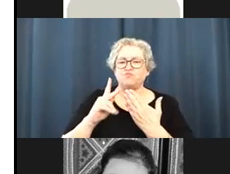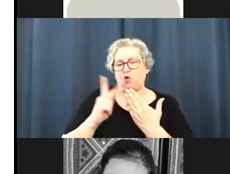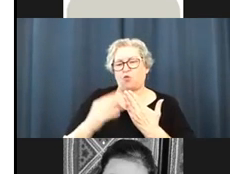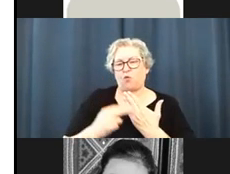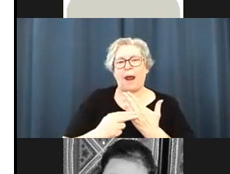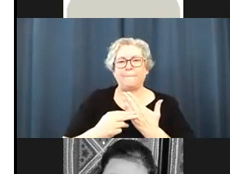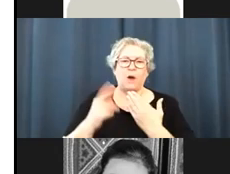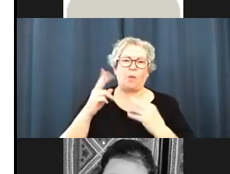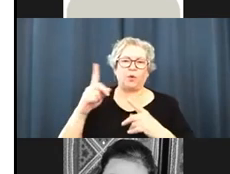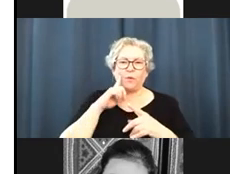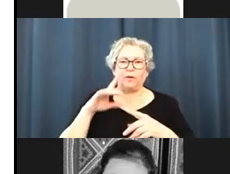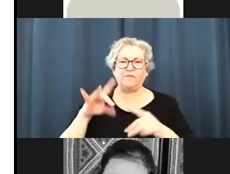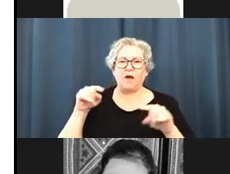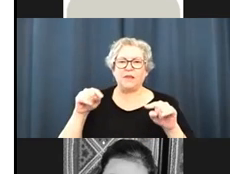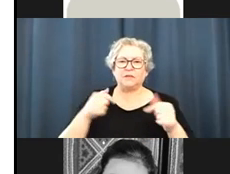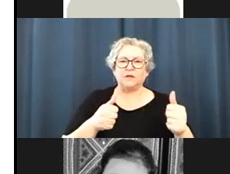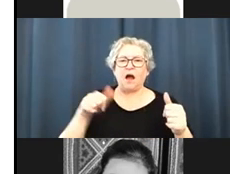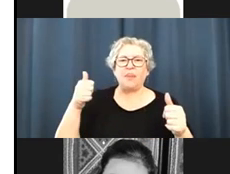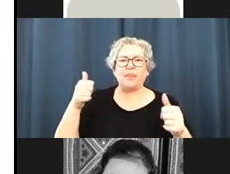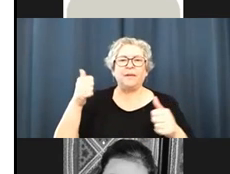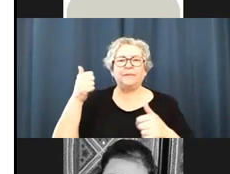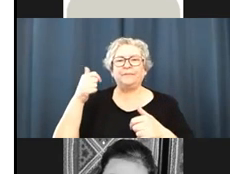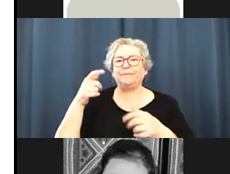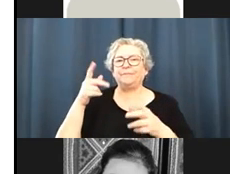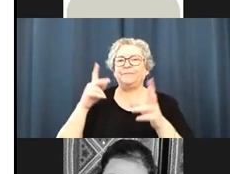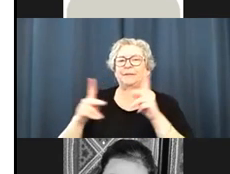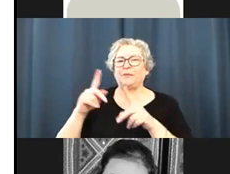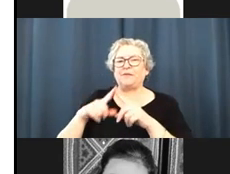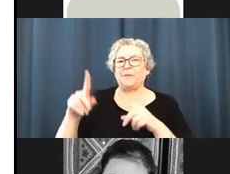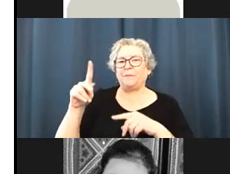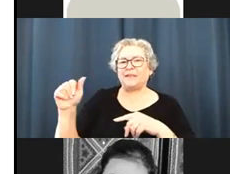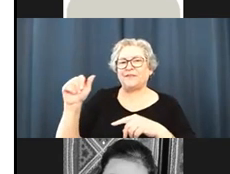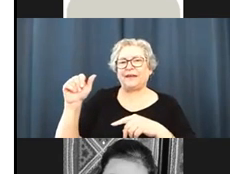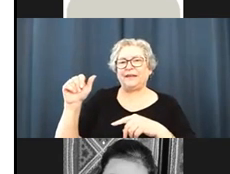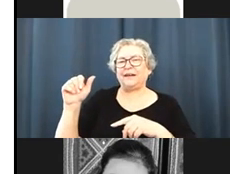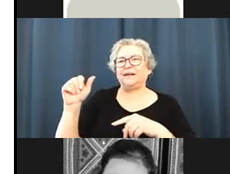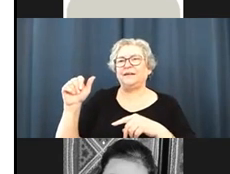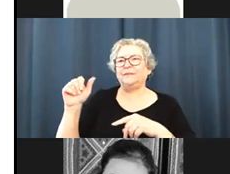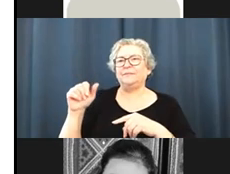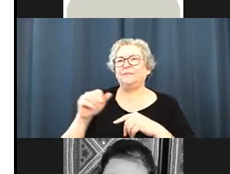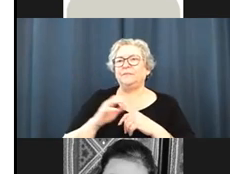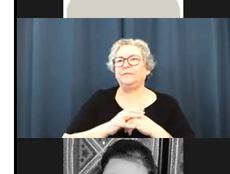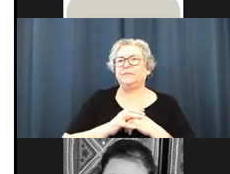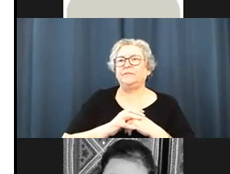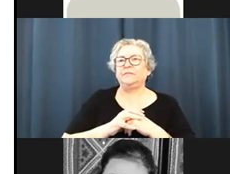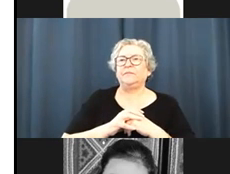these as well, my other Pennsylvania brothers and sisters. So let's see.